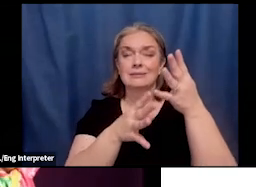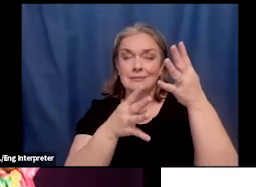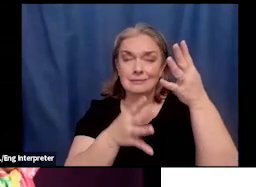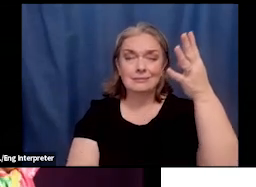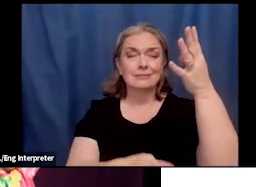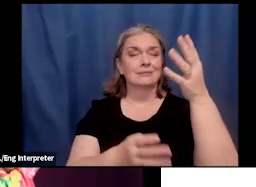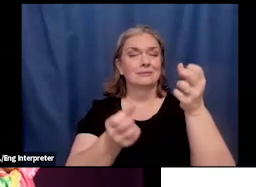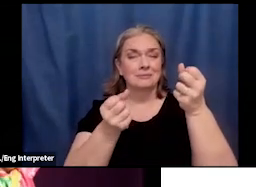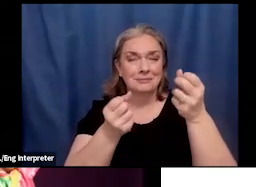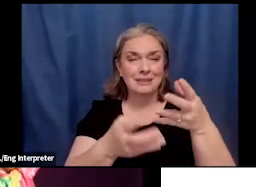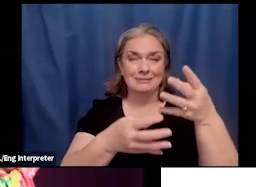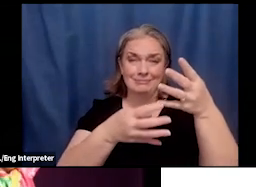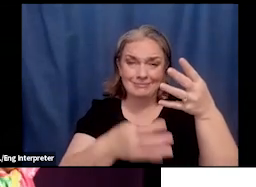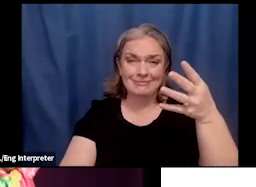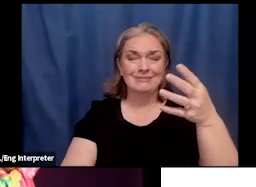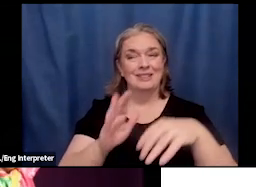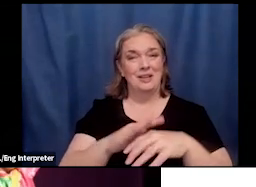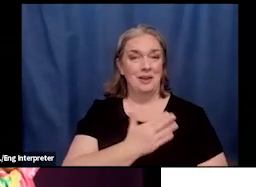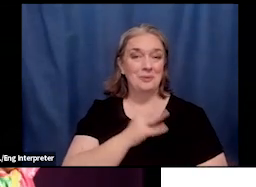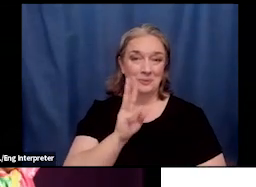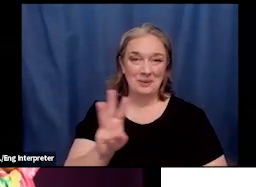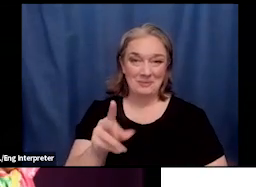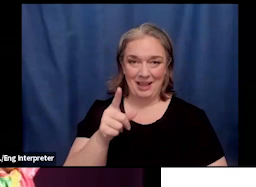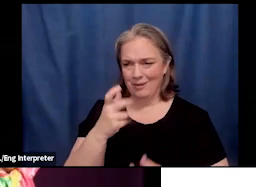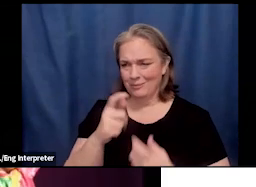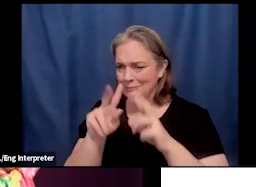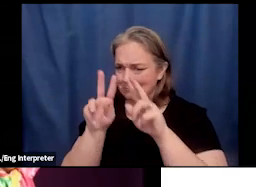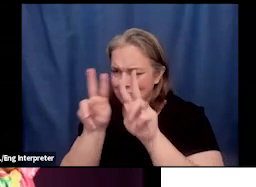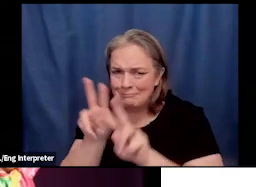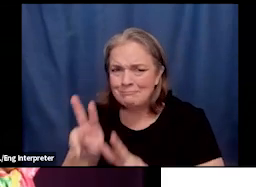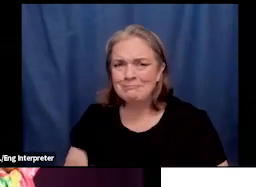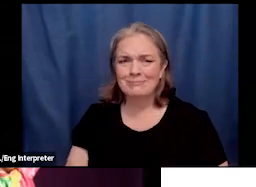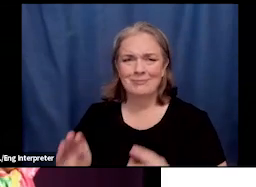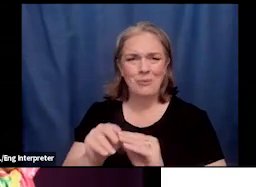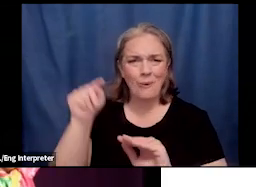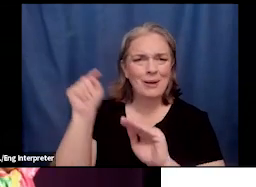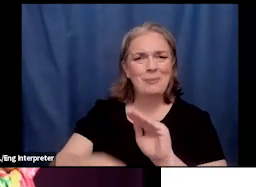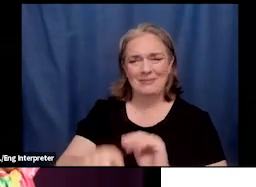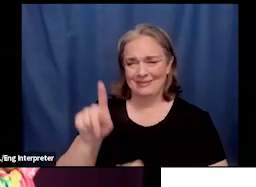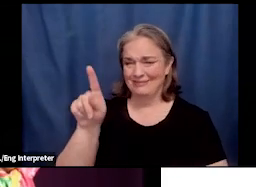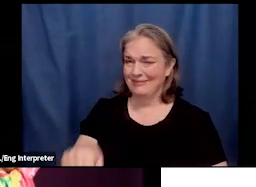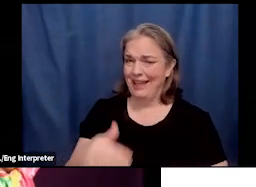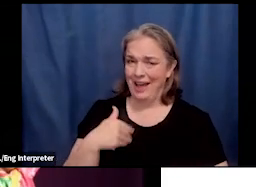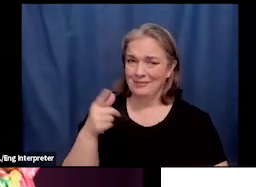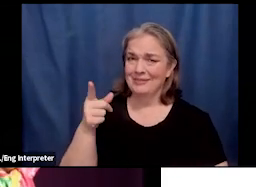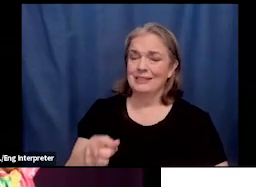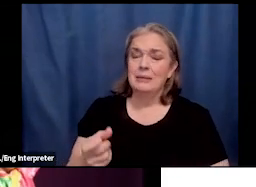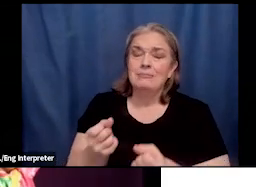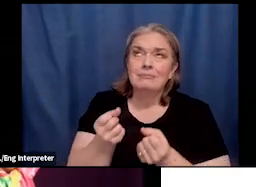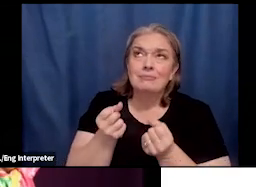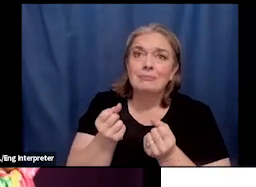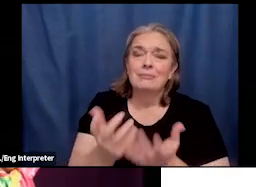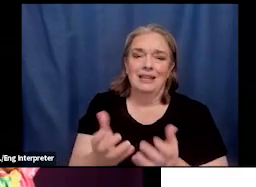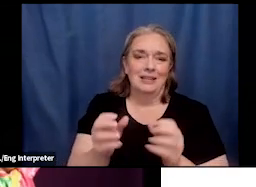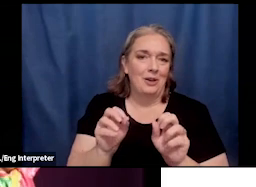them on the department's website if you want to dig in a little deeper. But there are so many opportunities here when it comes to all